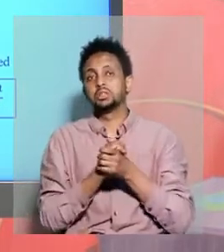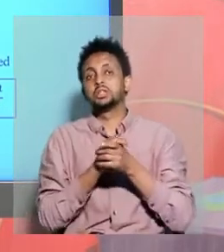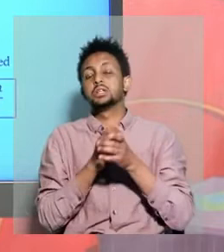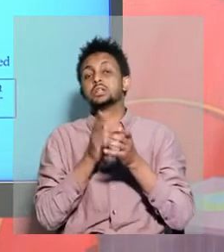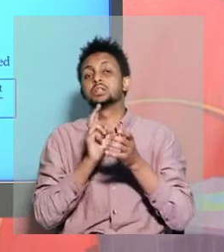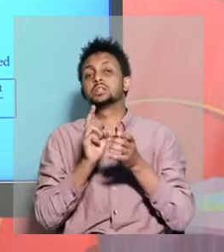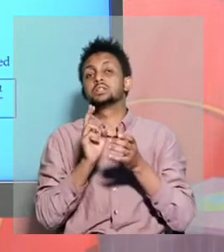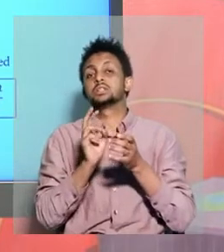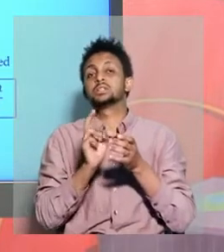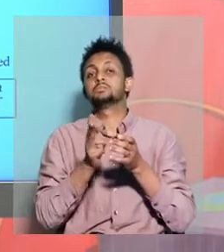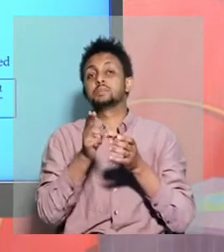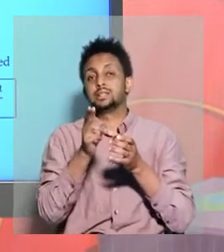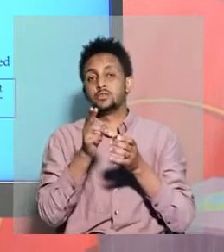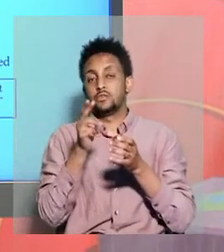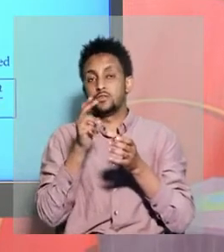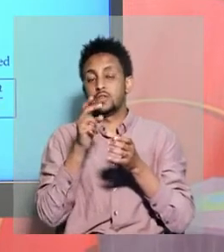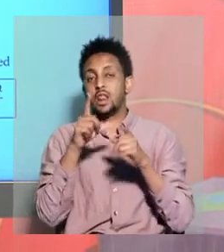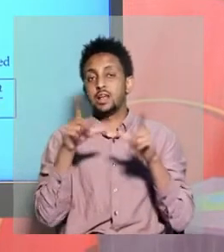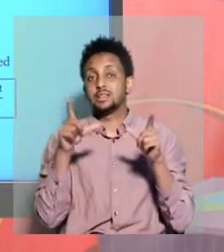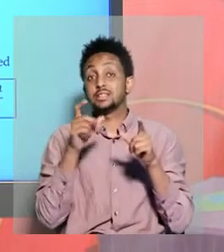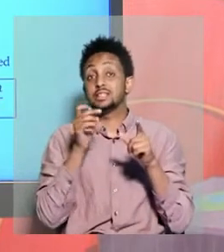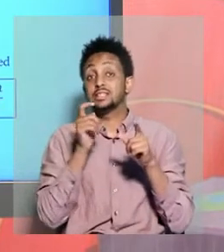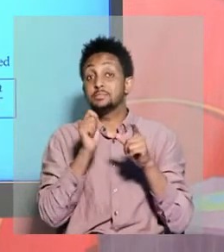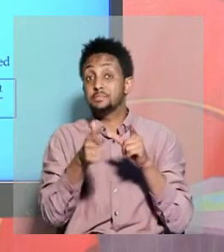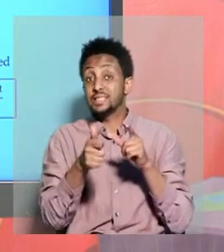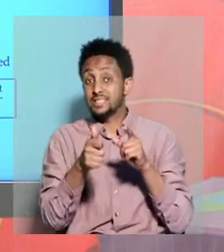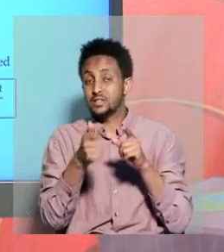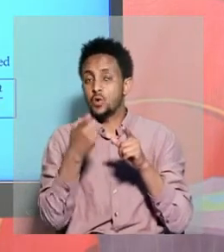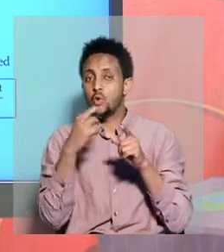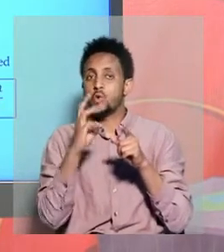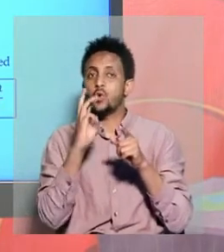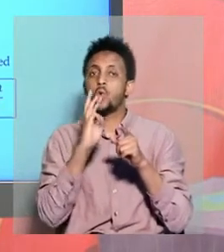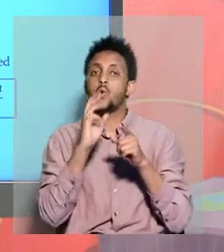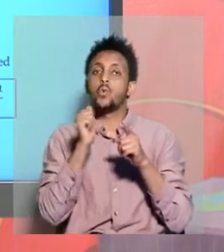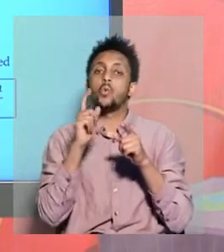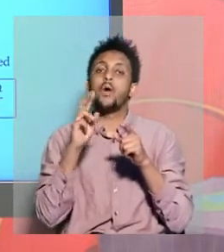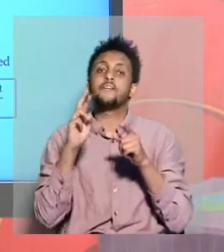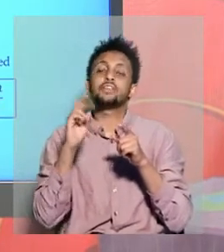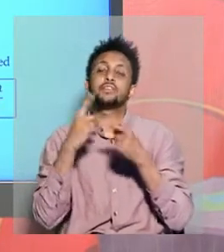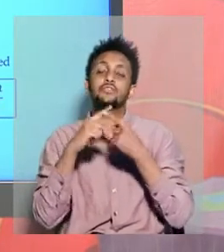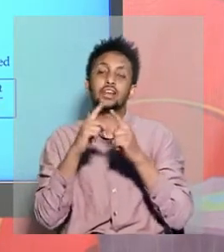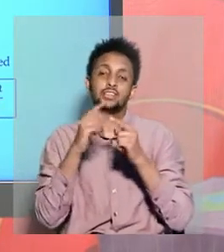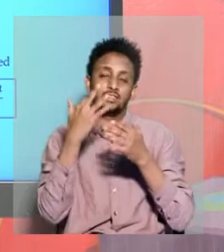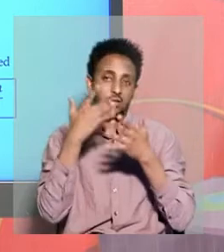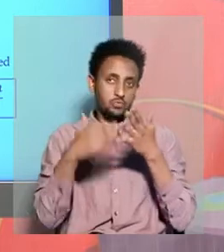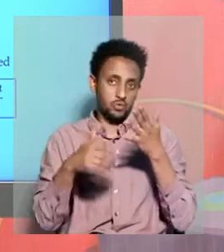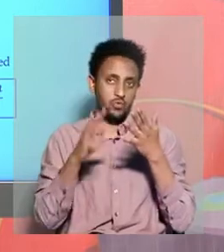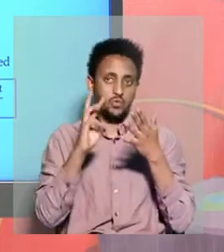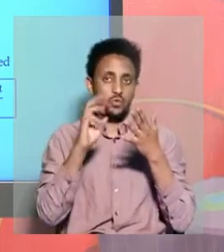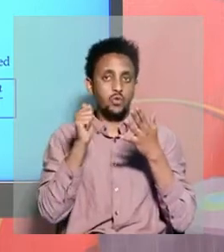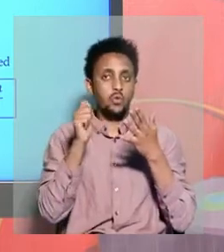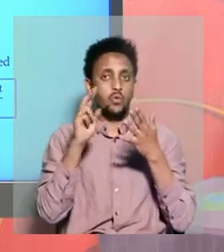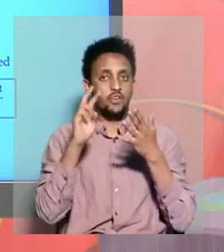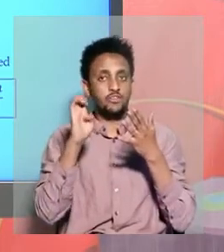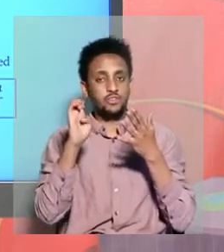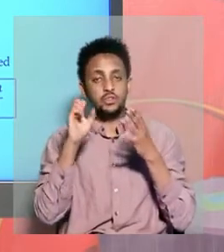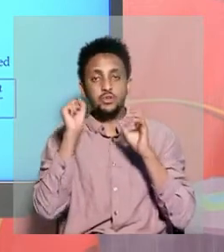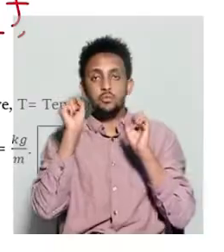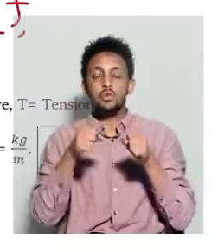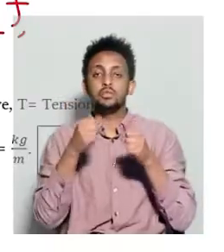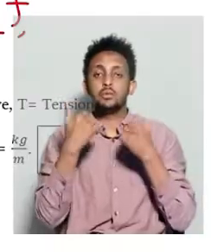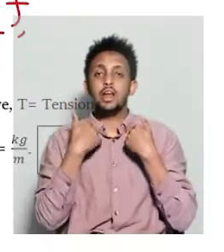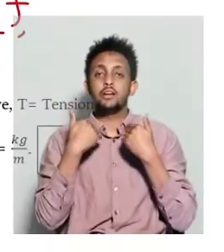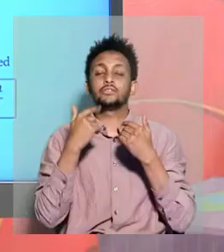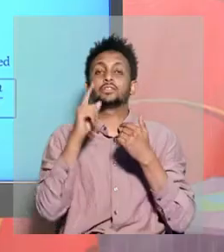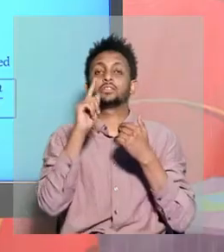speed of a given wave. And the speed of waves for different types of waves, in this case it's possible to